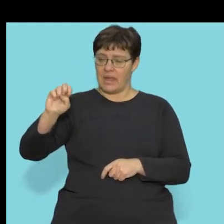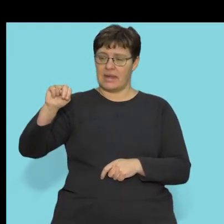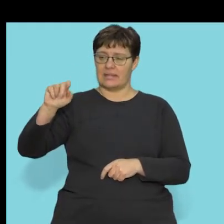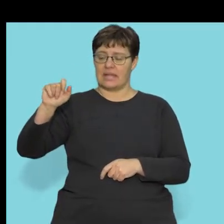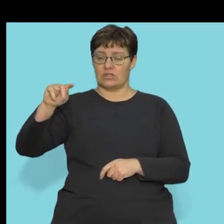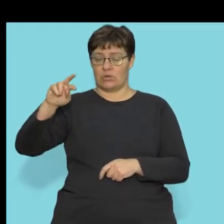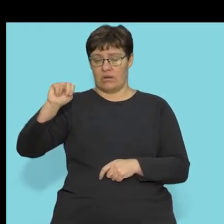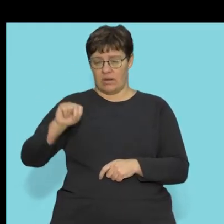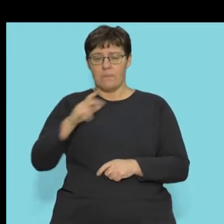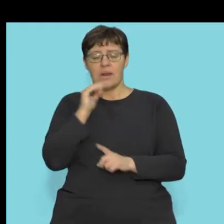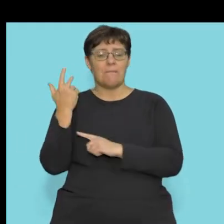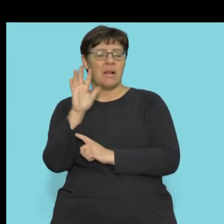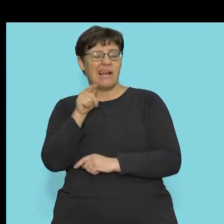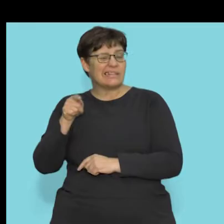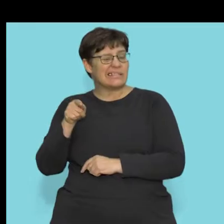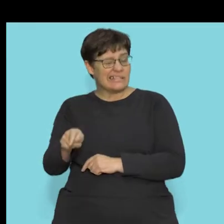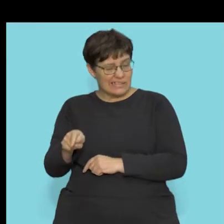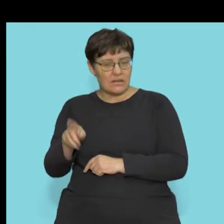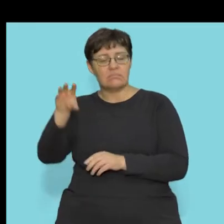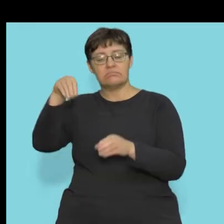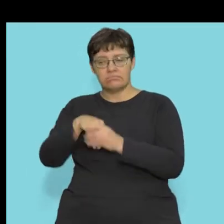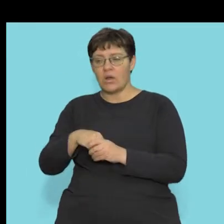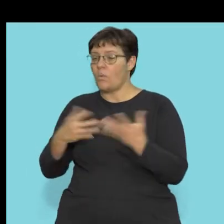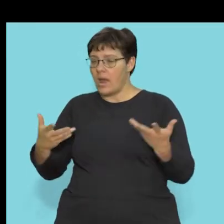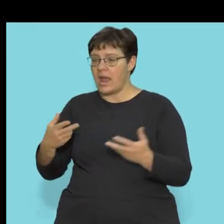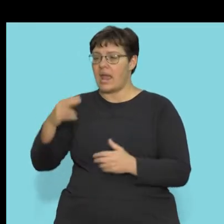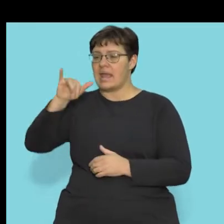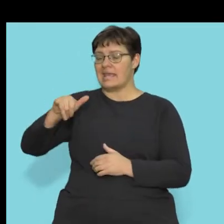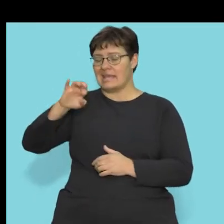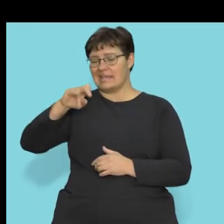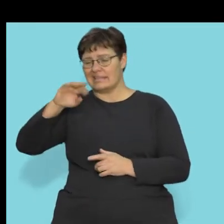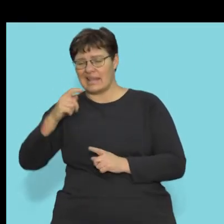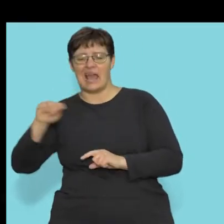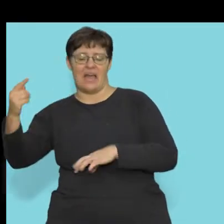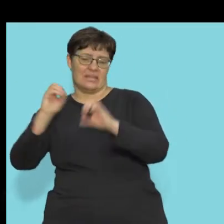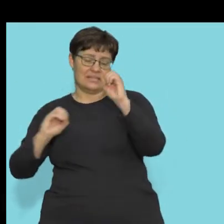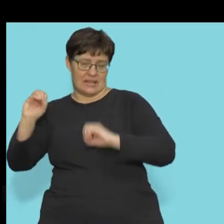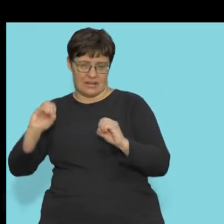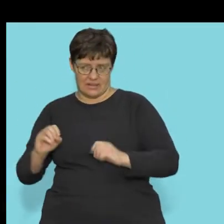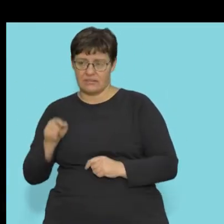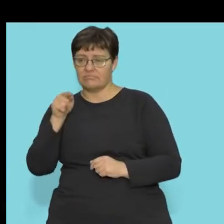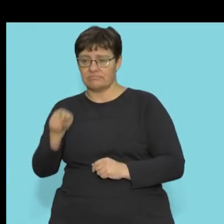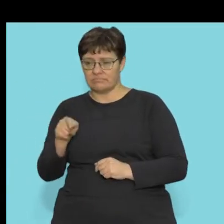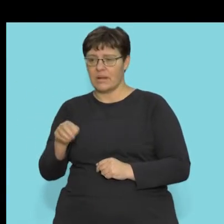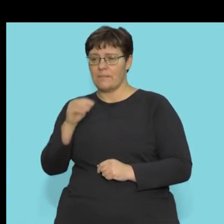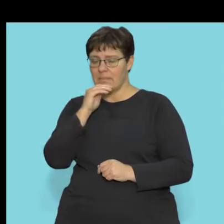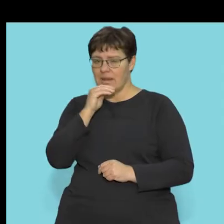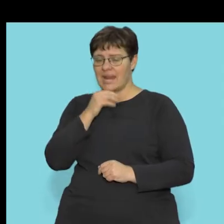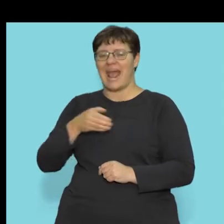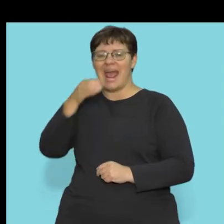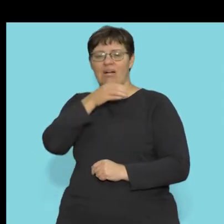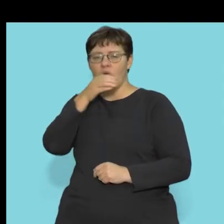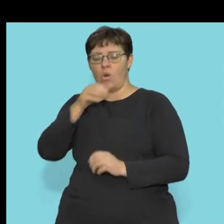this type of anaerobic respiration is occurring in yeast and other cells, and we often refer to it as